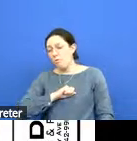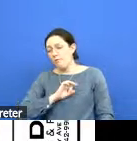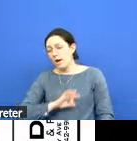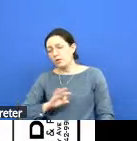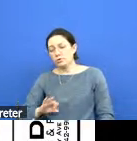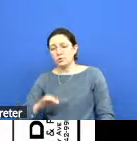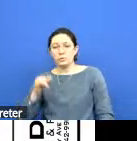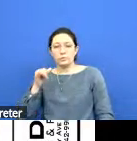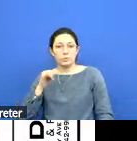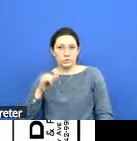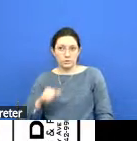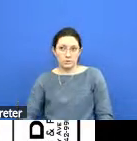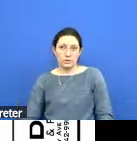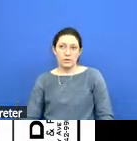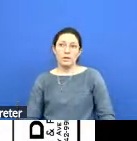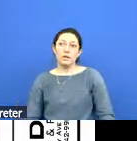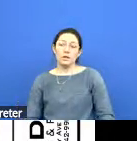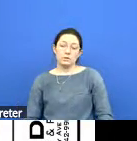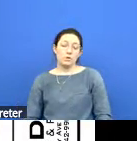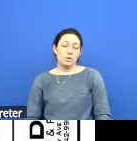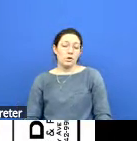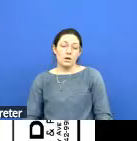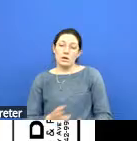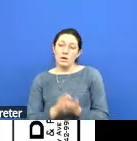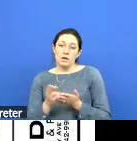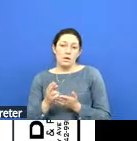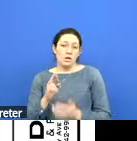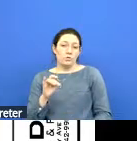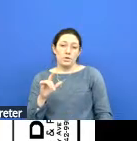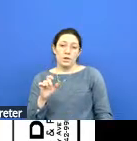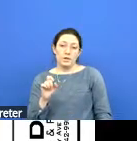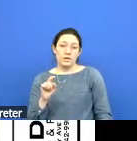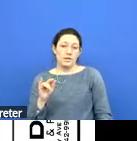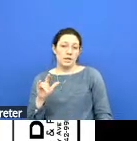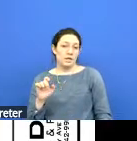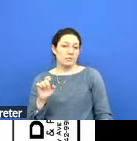know, I'm telling you, the real estate, that's how